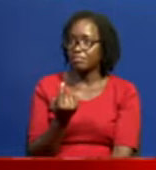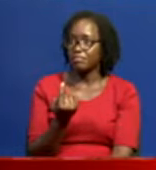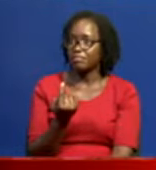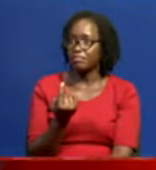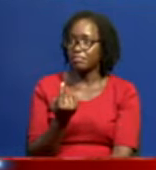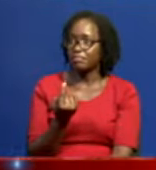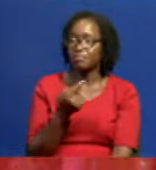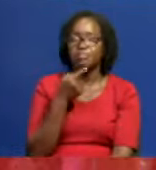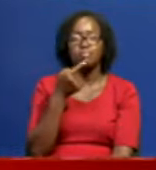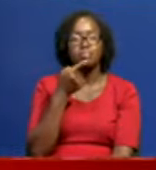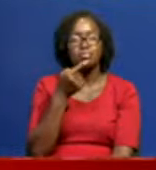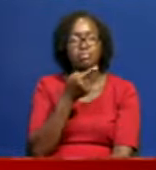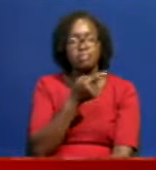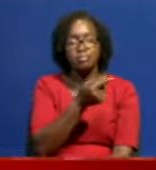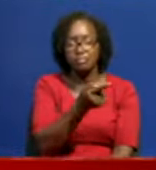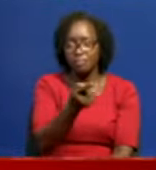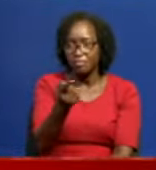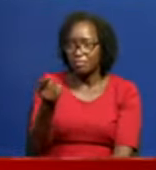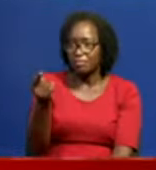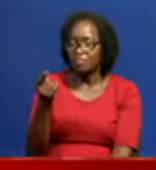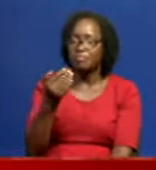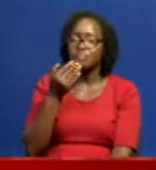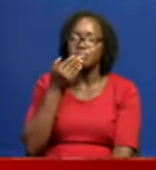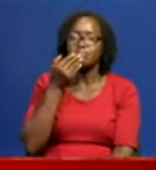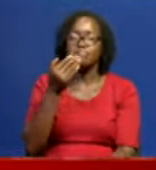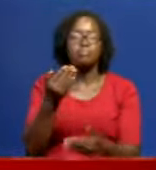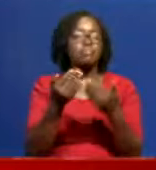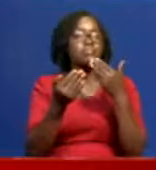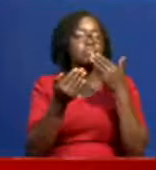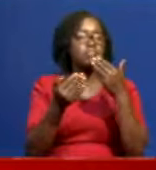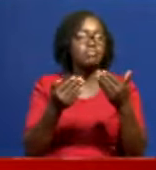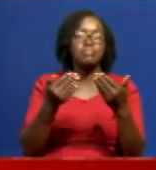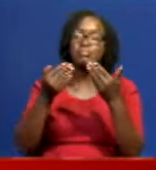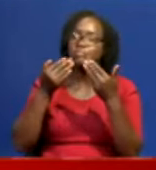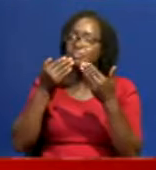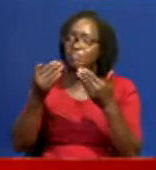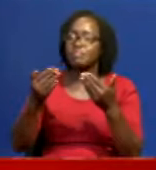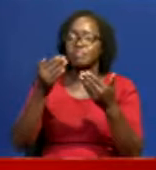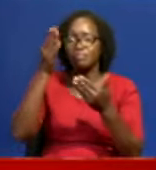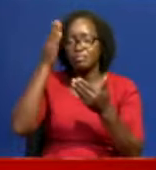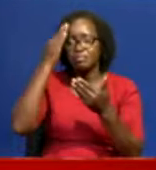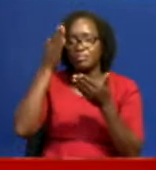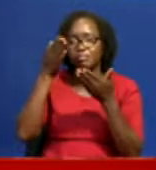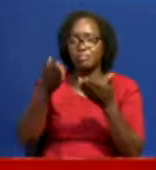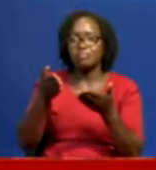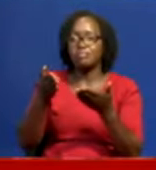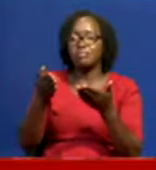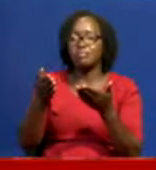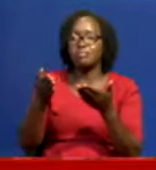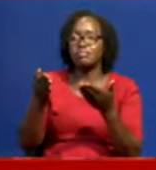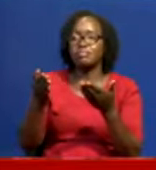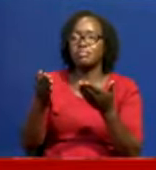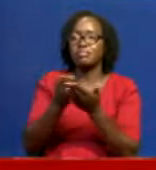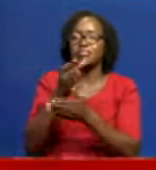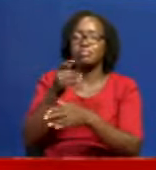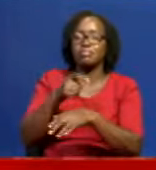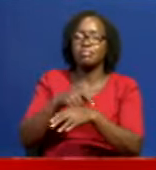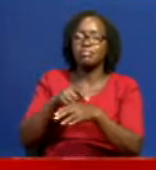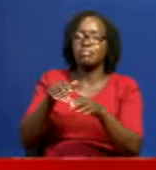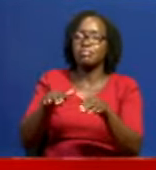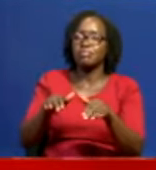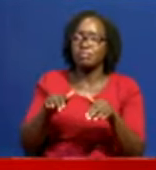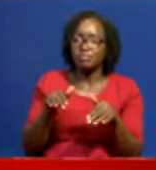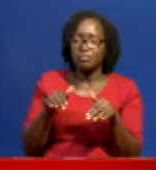I want to say to all of us, asanteni sana. I know we will be here for a while as we wait for the